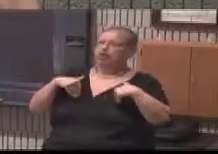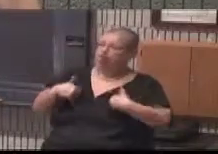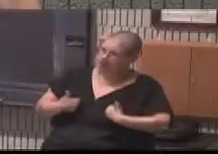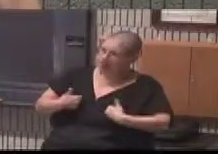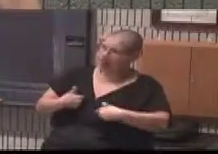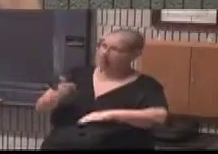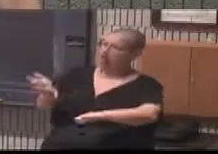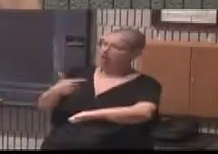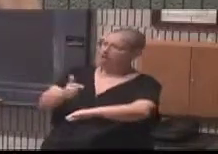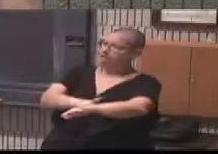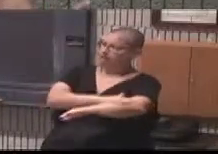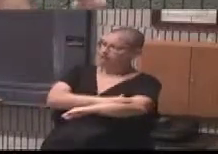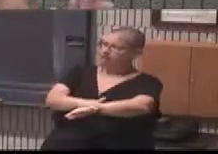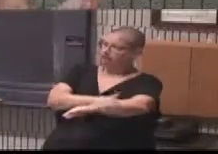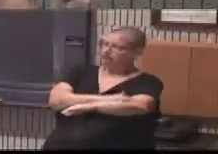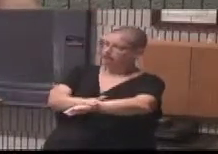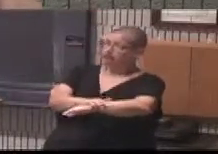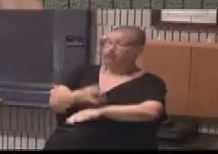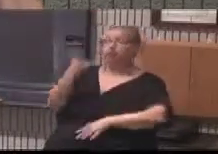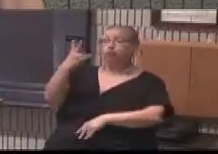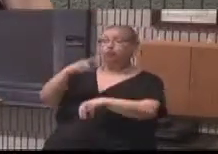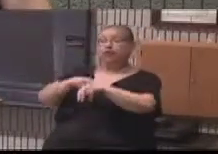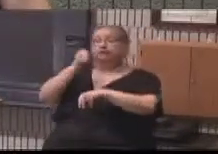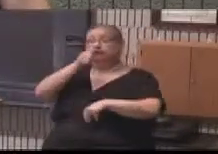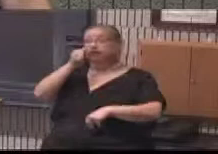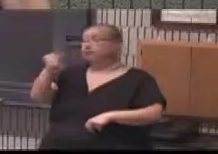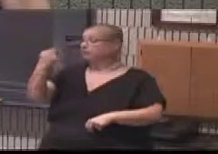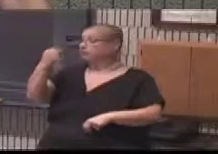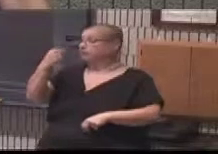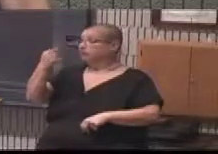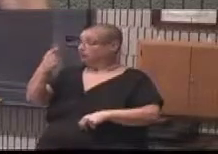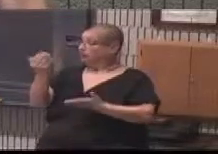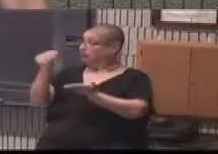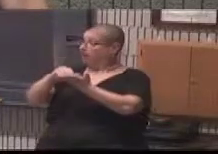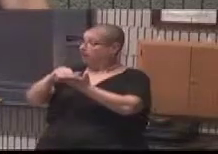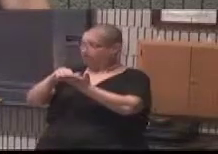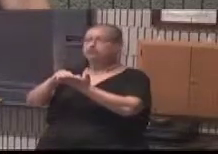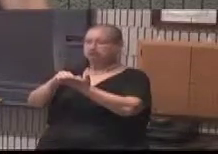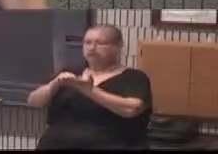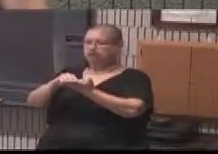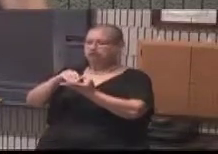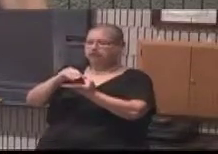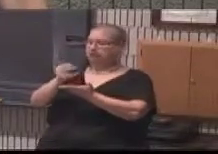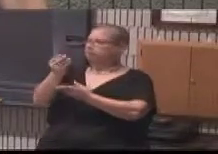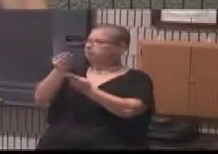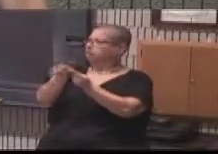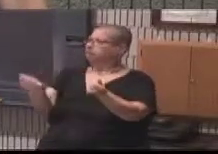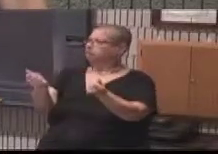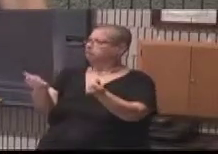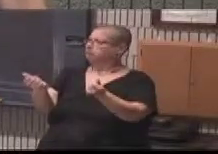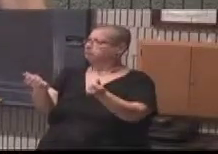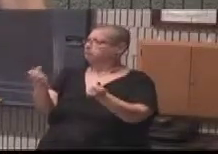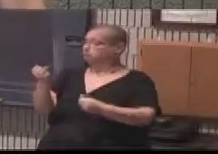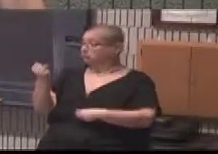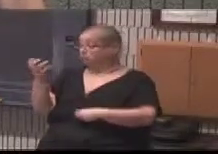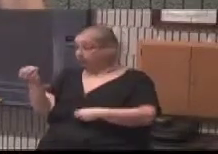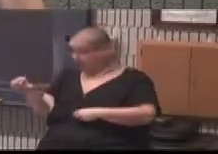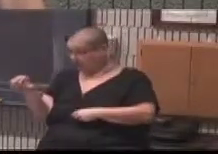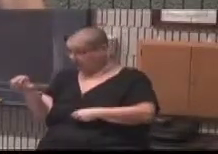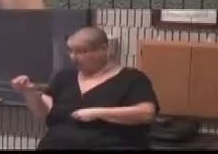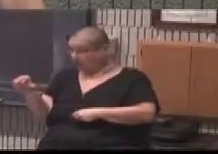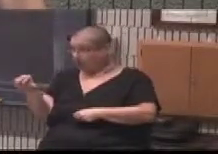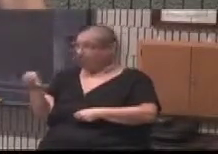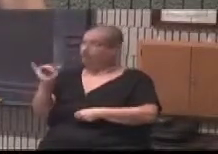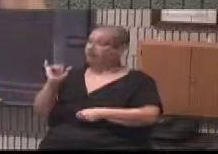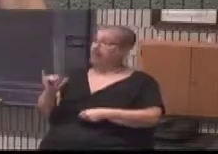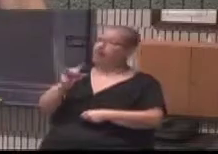back on the twice a day, the symptoms started to disappear. So although I don't know if I'm on the